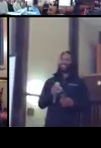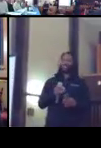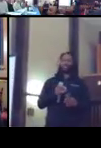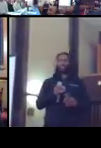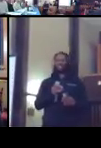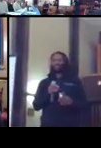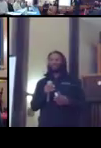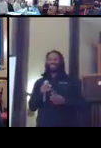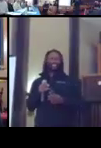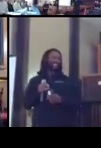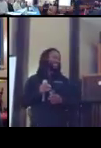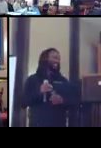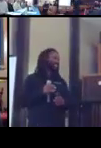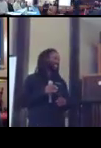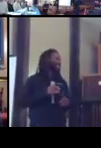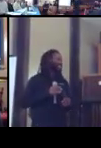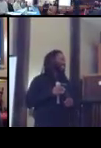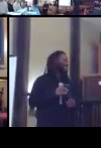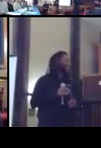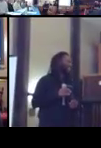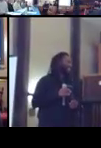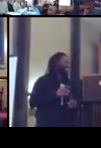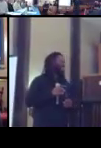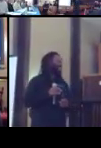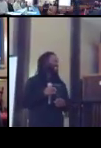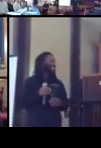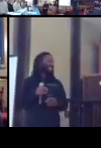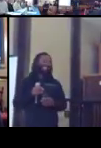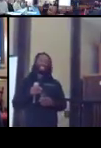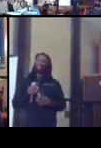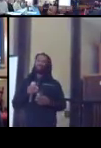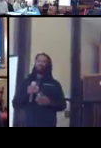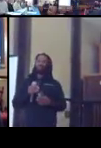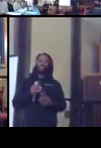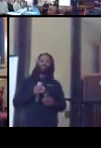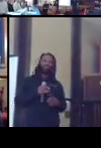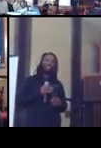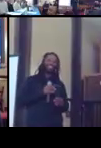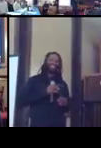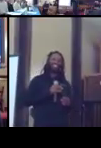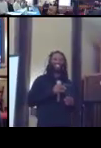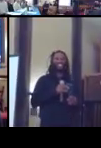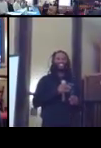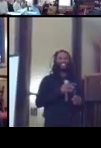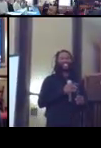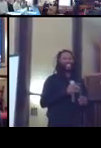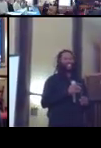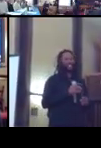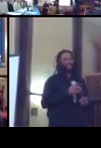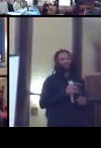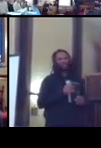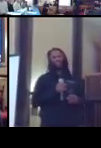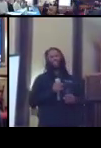LRA houses. It was abandoned for I think like 16 years, 17 years. And I just been working toward perfection since then.